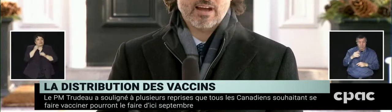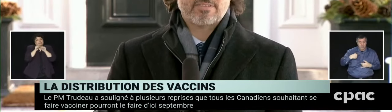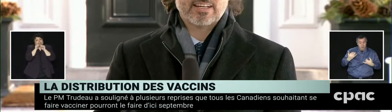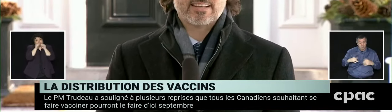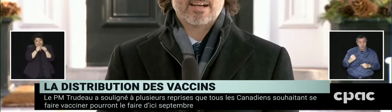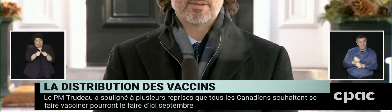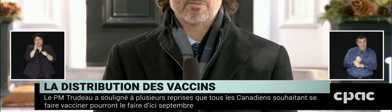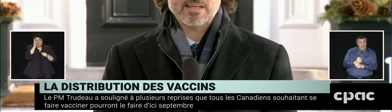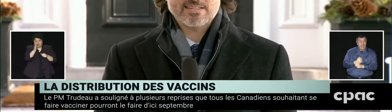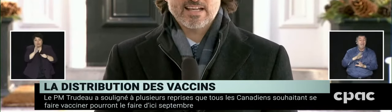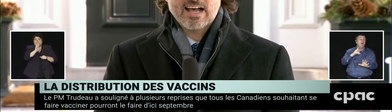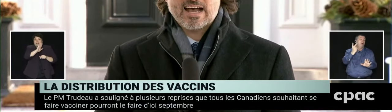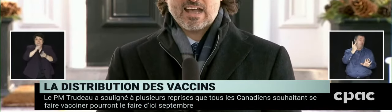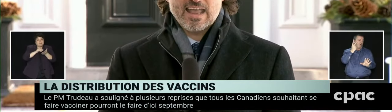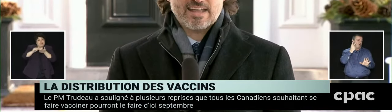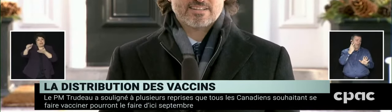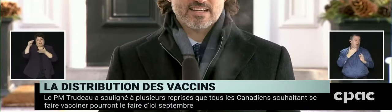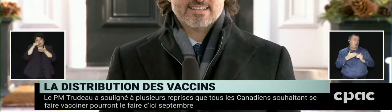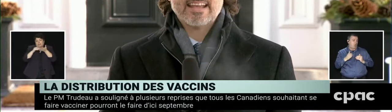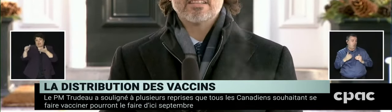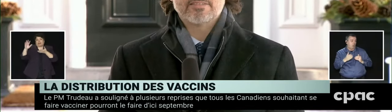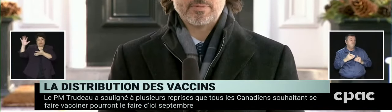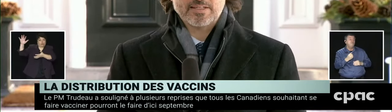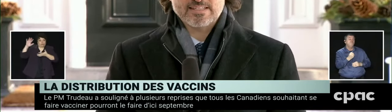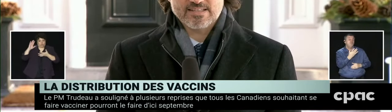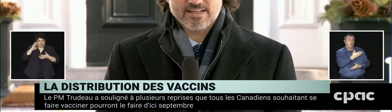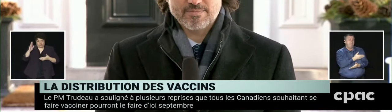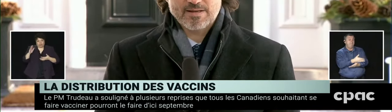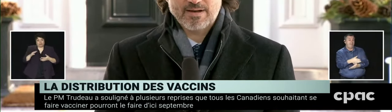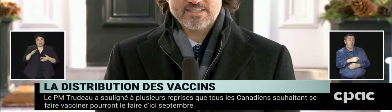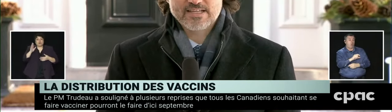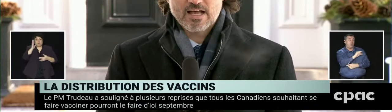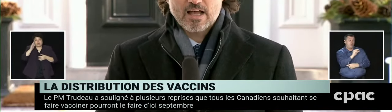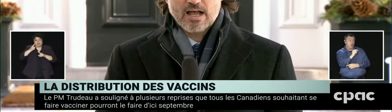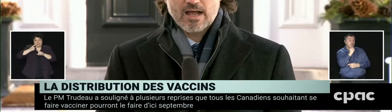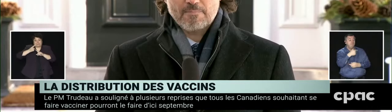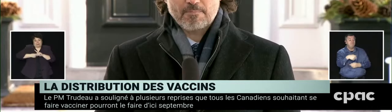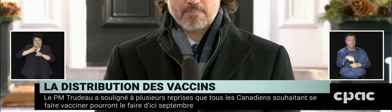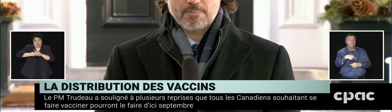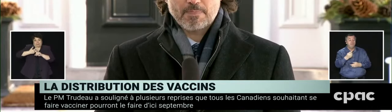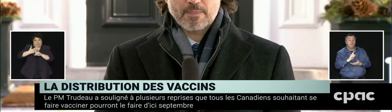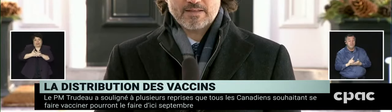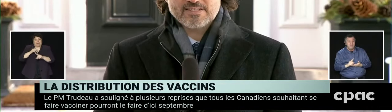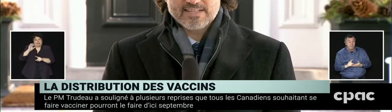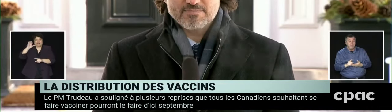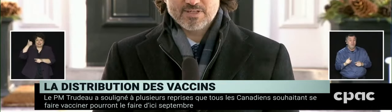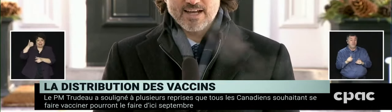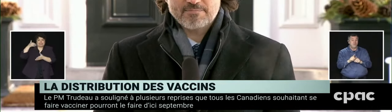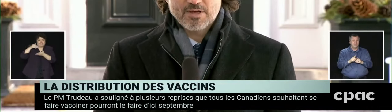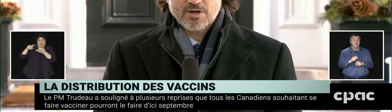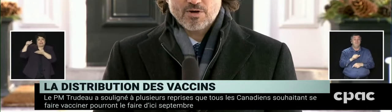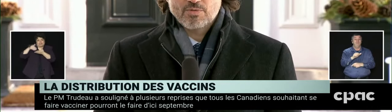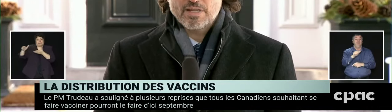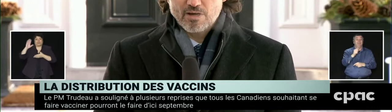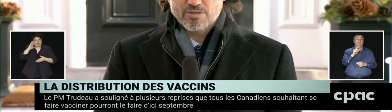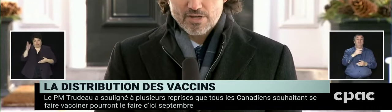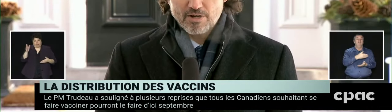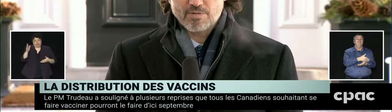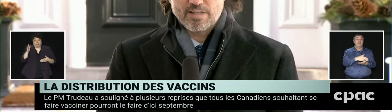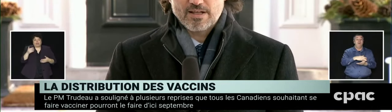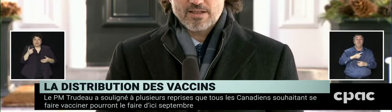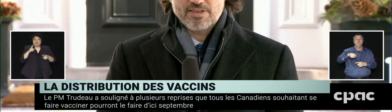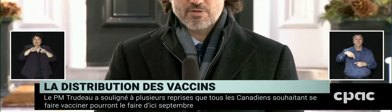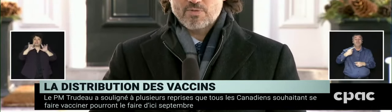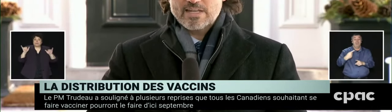doses arriving in the coming weeks and tens of millions in the coming months. At the same time, we all